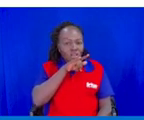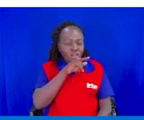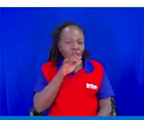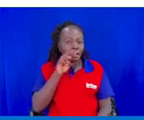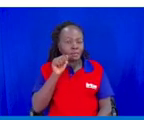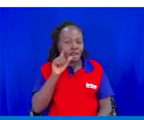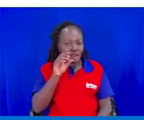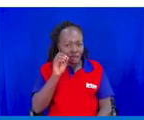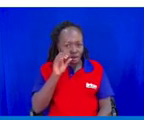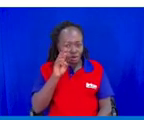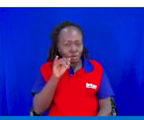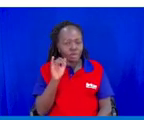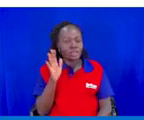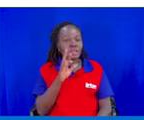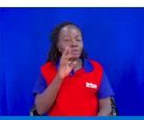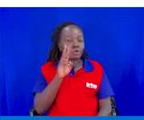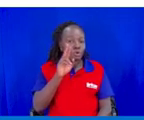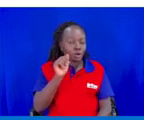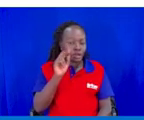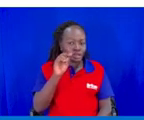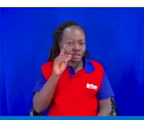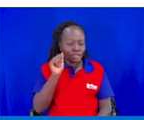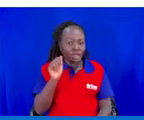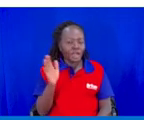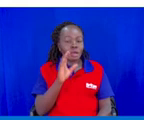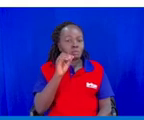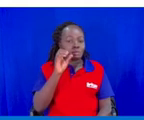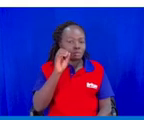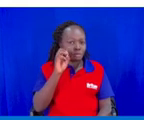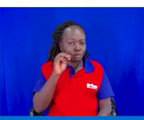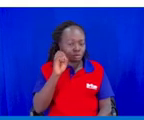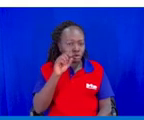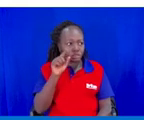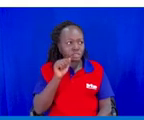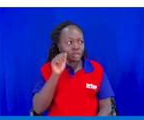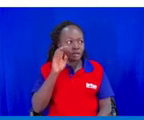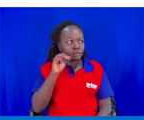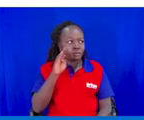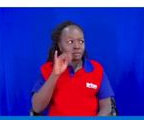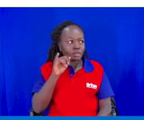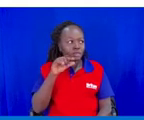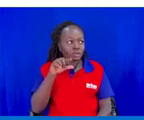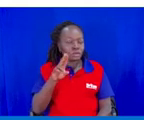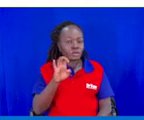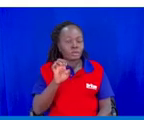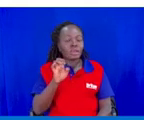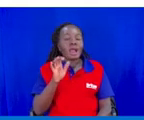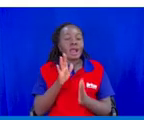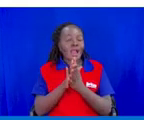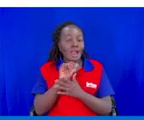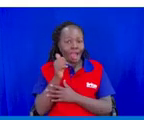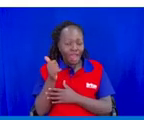Rwanda, Mozambique, and South Sudan. And if you add the footprint there, unit holders, you'll probably see that we have more than